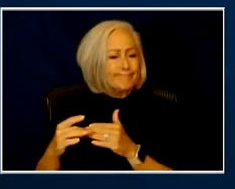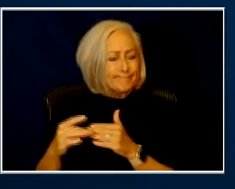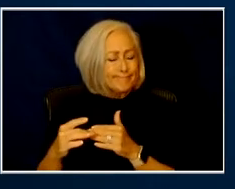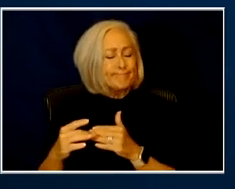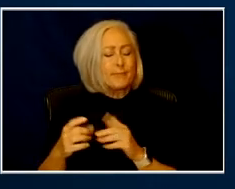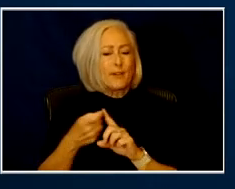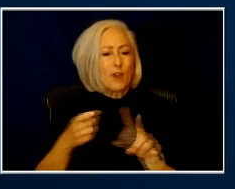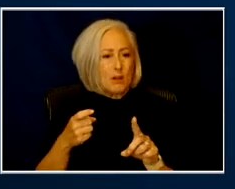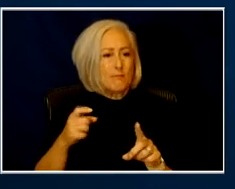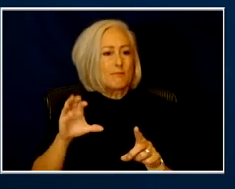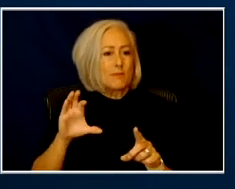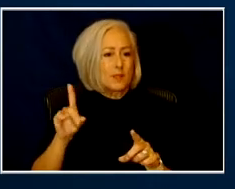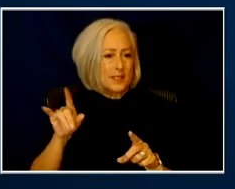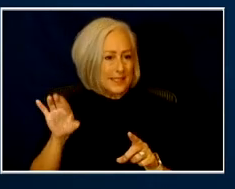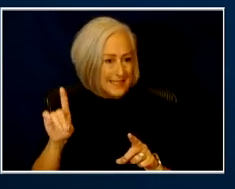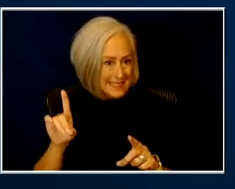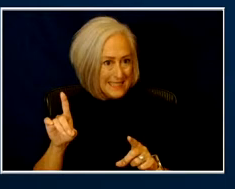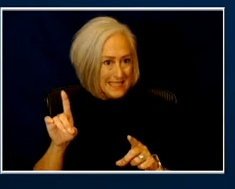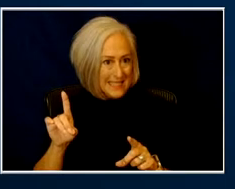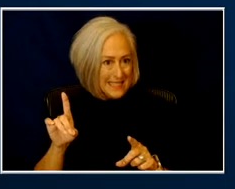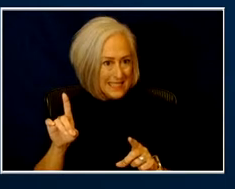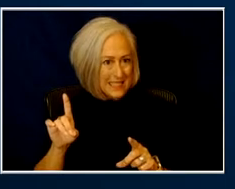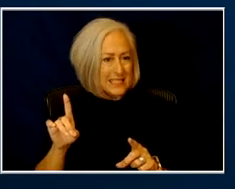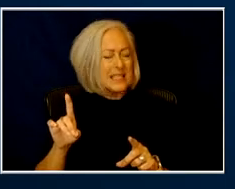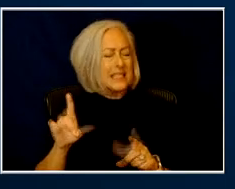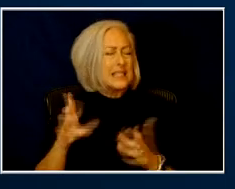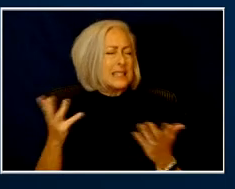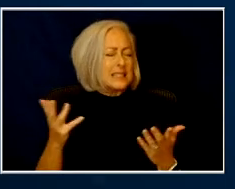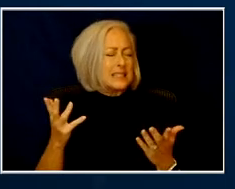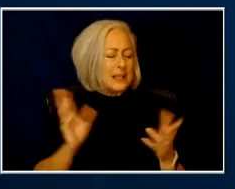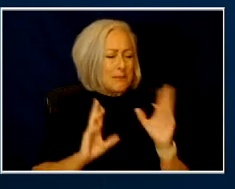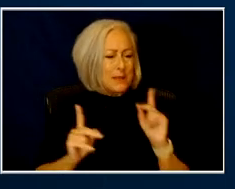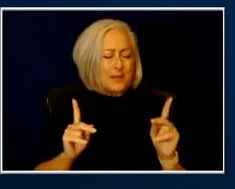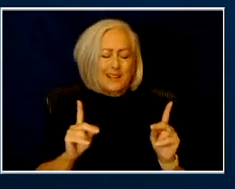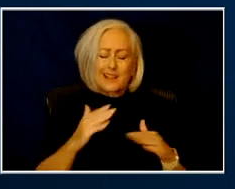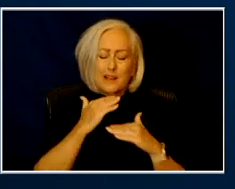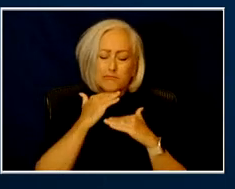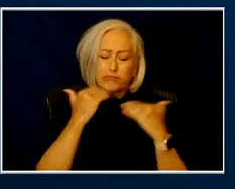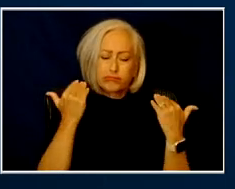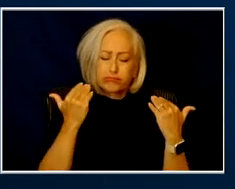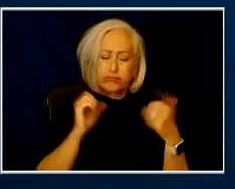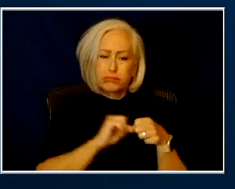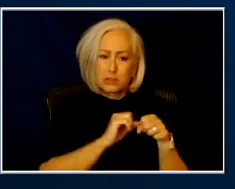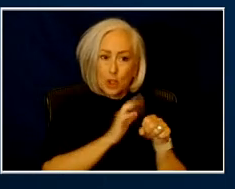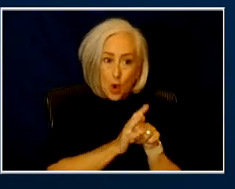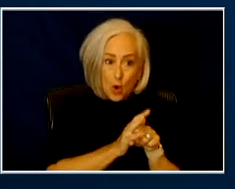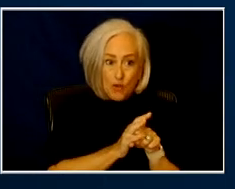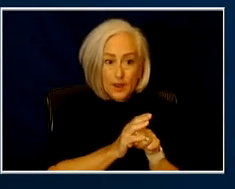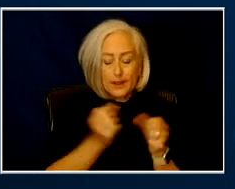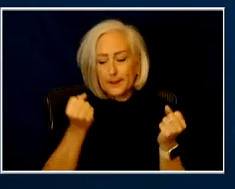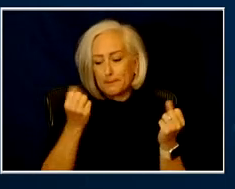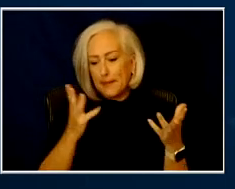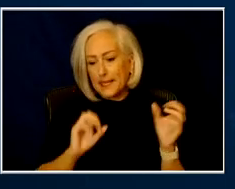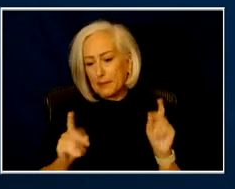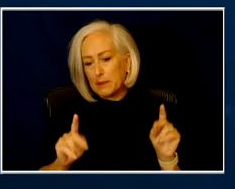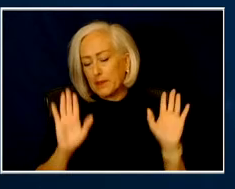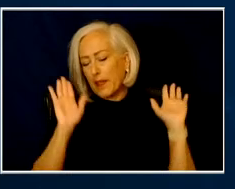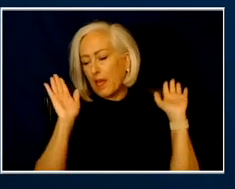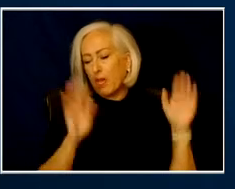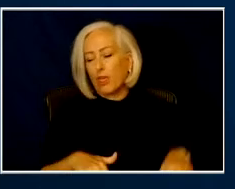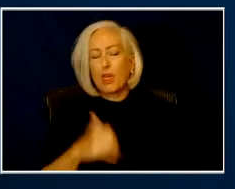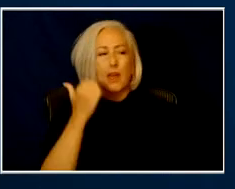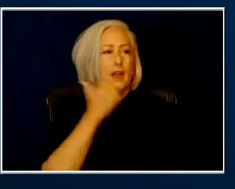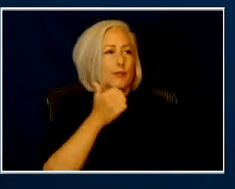from covet and the pandemic and all that and for many people it's over you know in their mind or how they live their daily life and they don't care